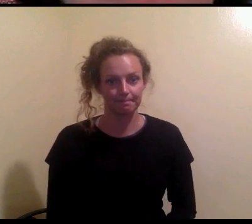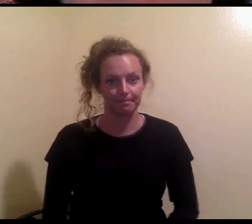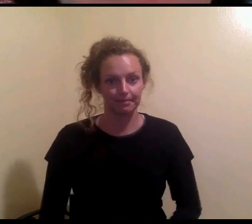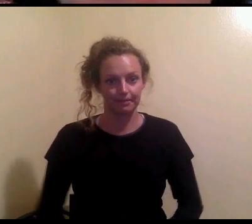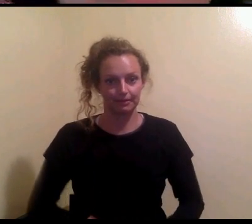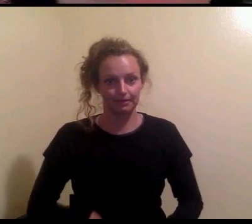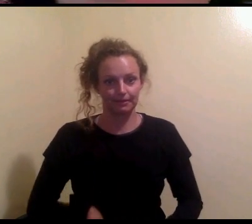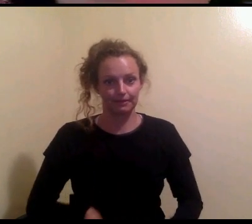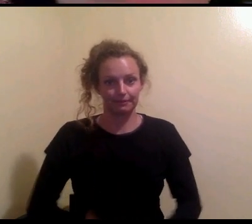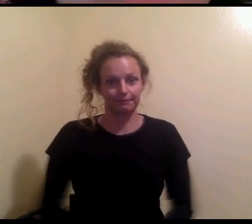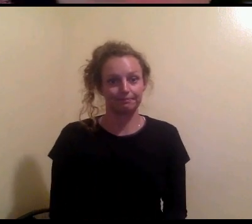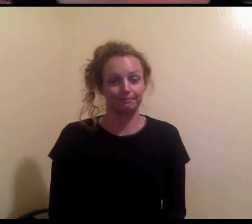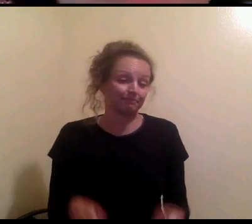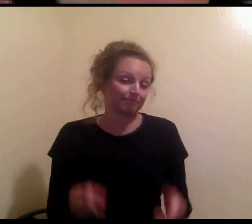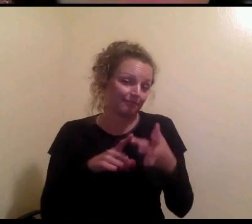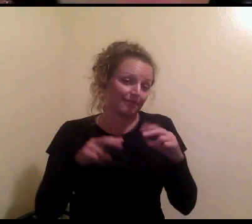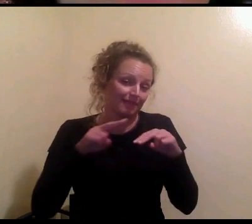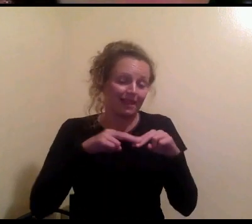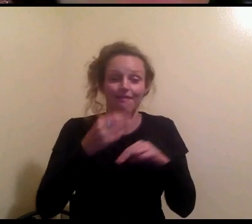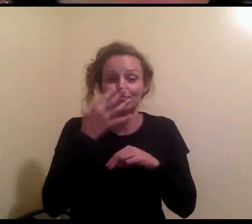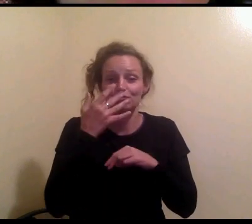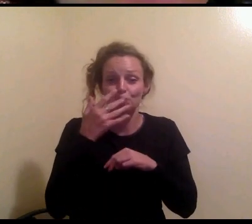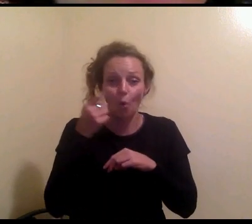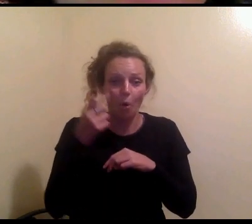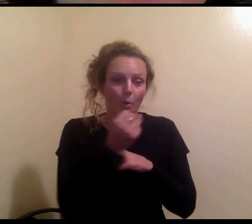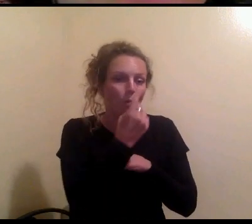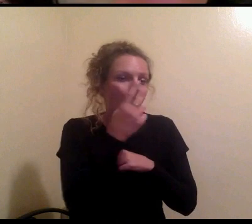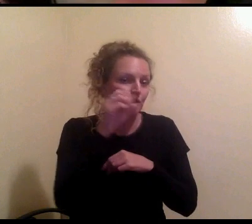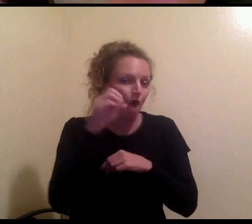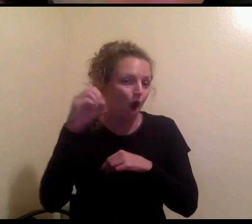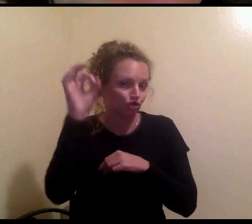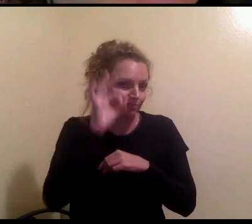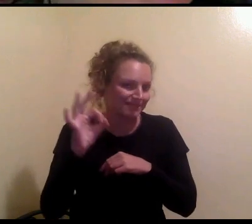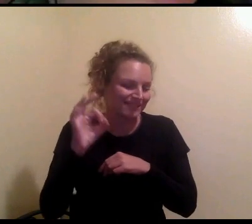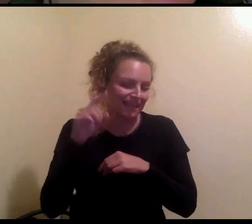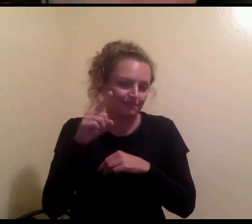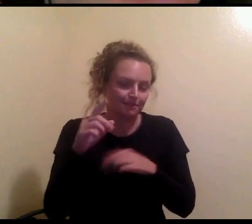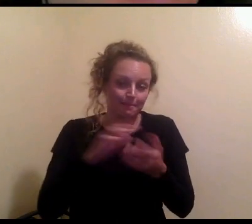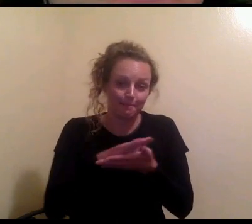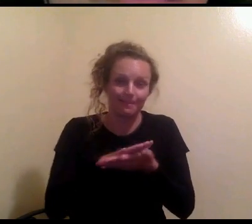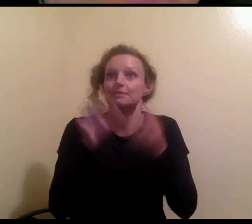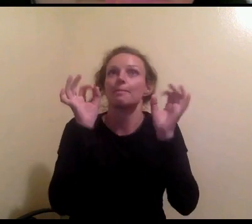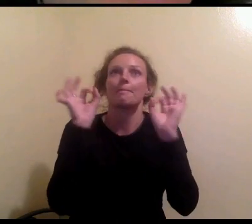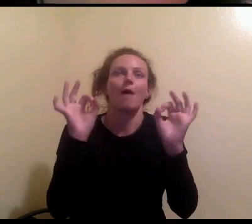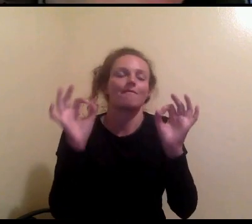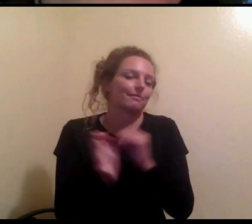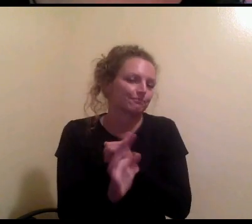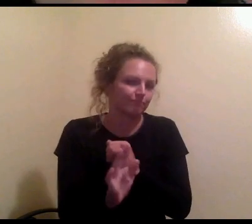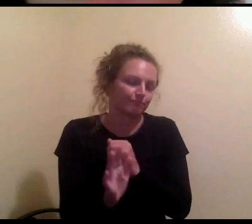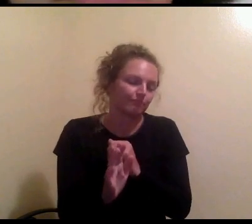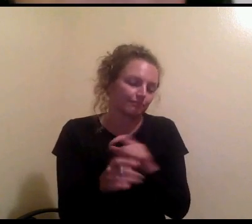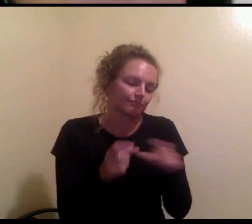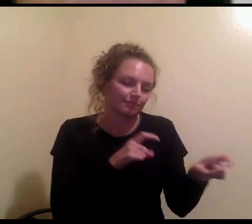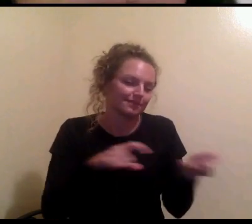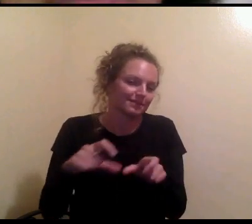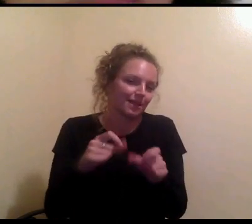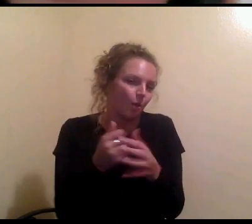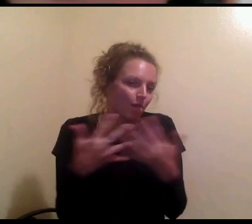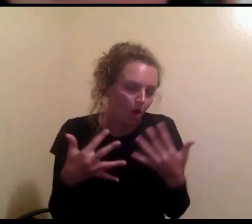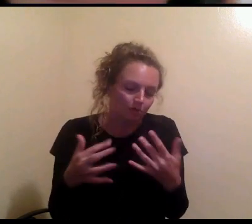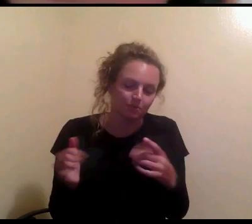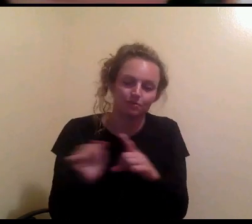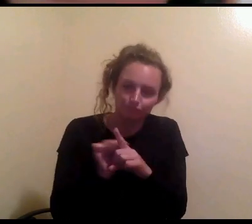legal liability is done. So they're not bothered about the customer, really. It's not disabled person focused. It is more focused